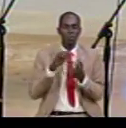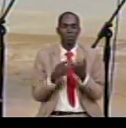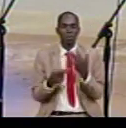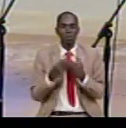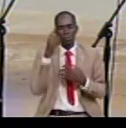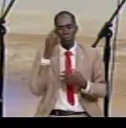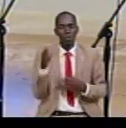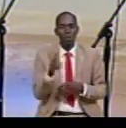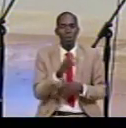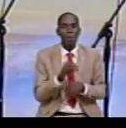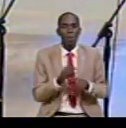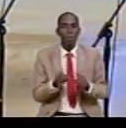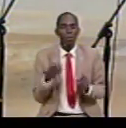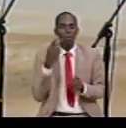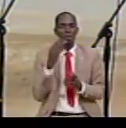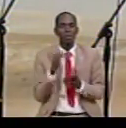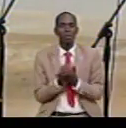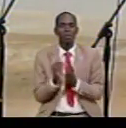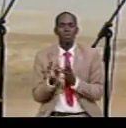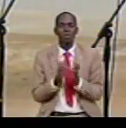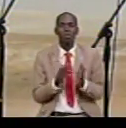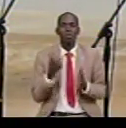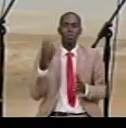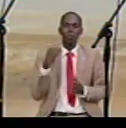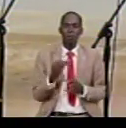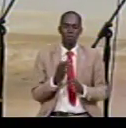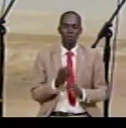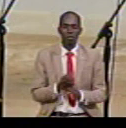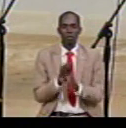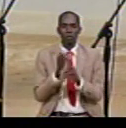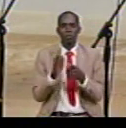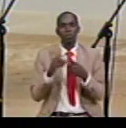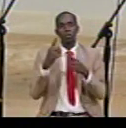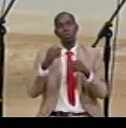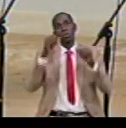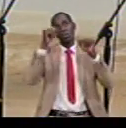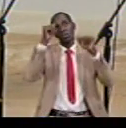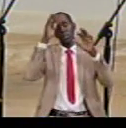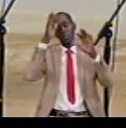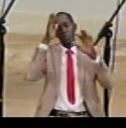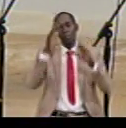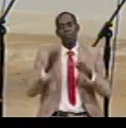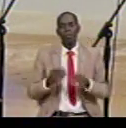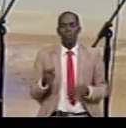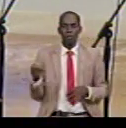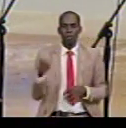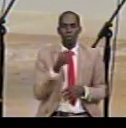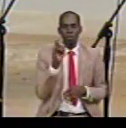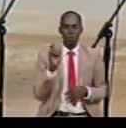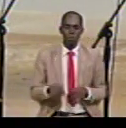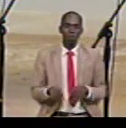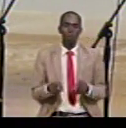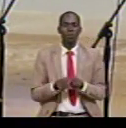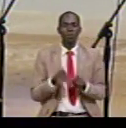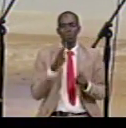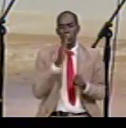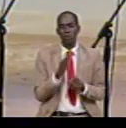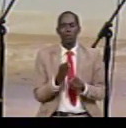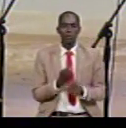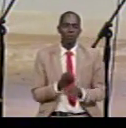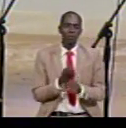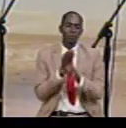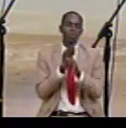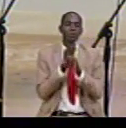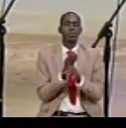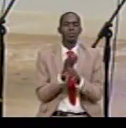was faithful to the Father. And so we too must be faithful. It is the word that you have heard that the Holy Spirit will remind you in your